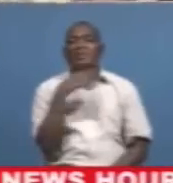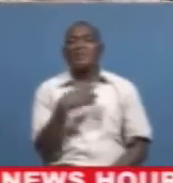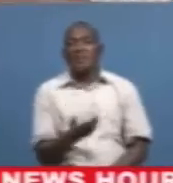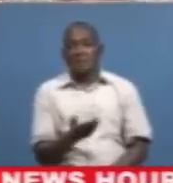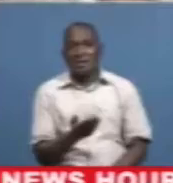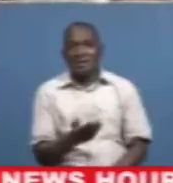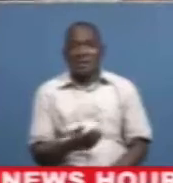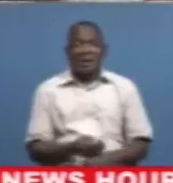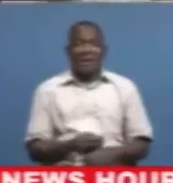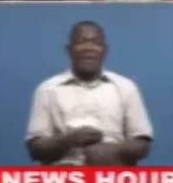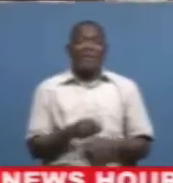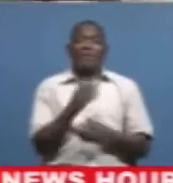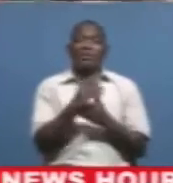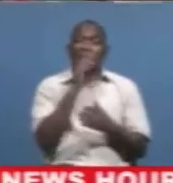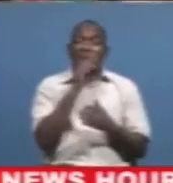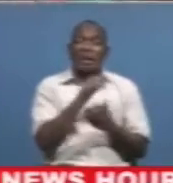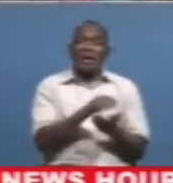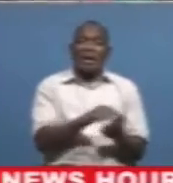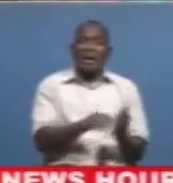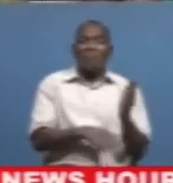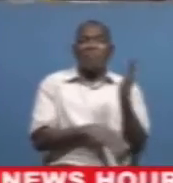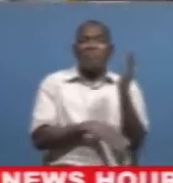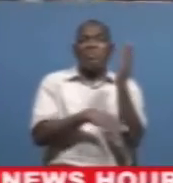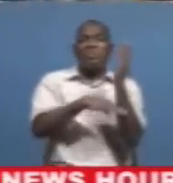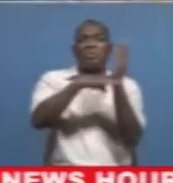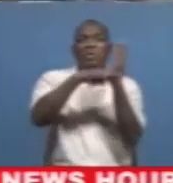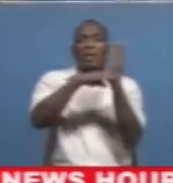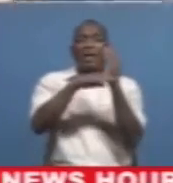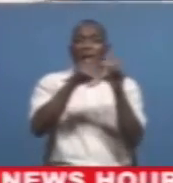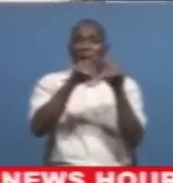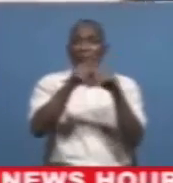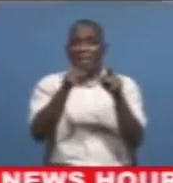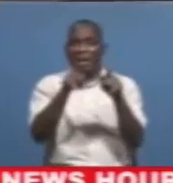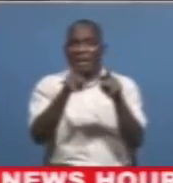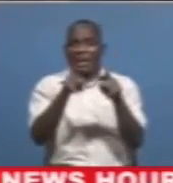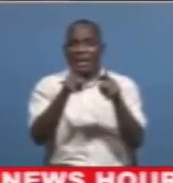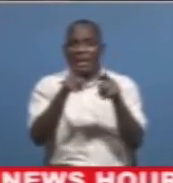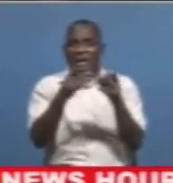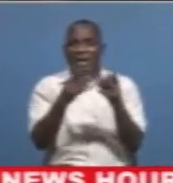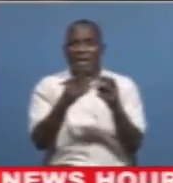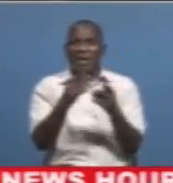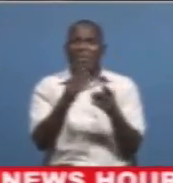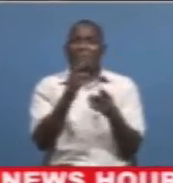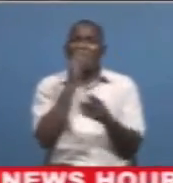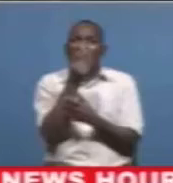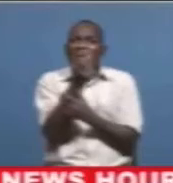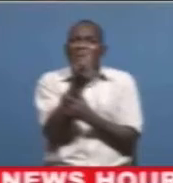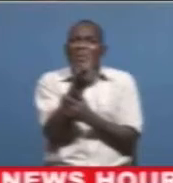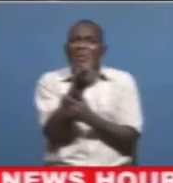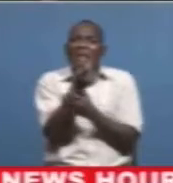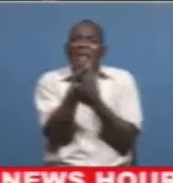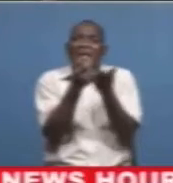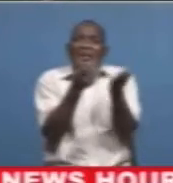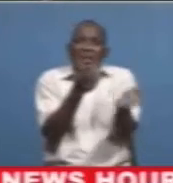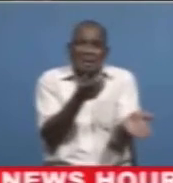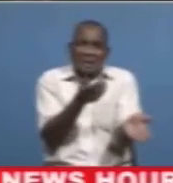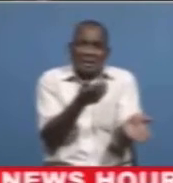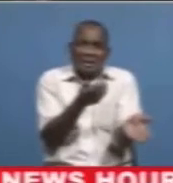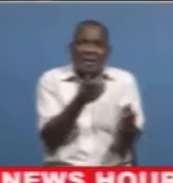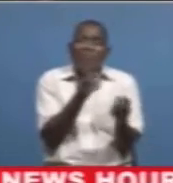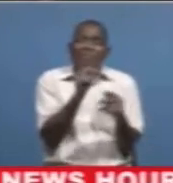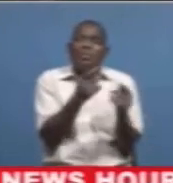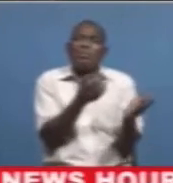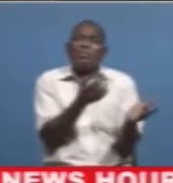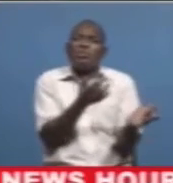level before they start to fetch. Unfortunately, there was just a little bit of water in the well after spending